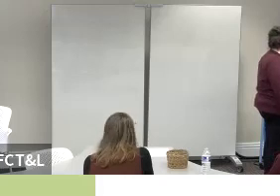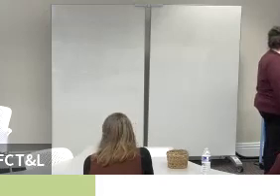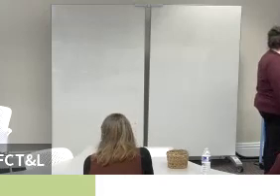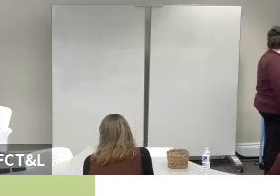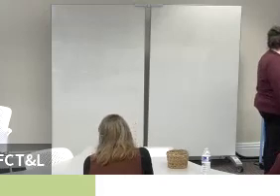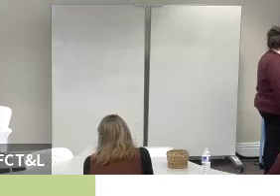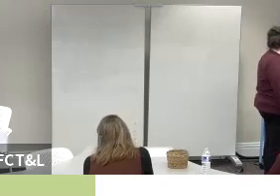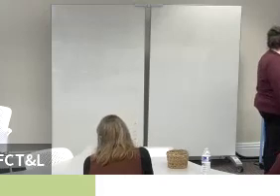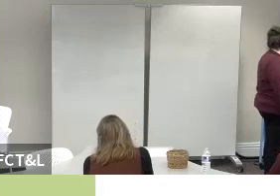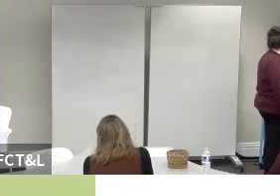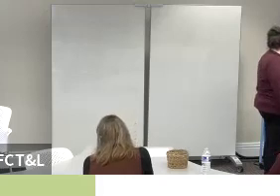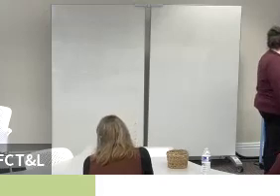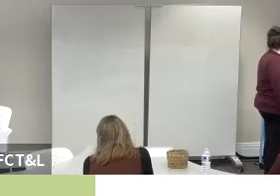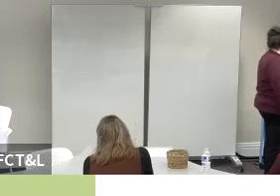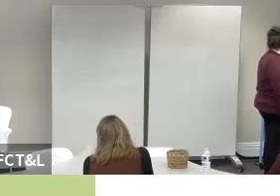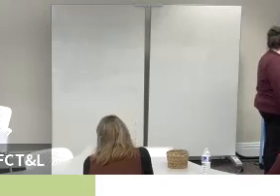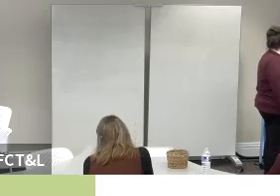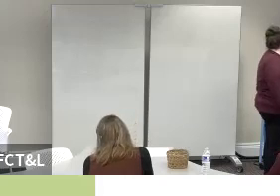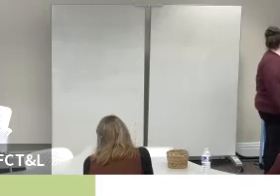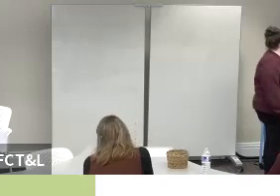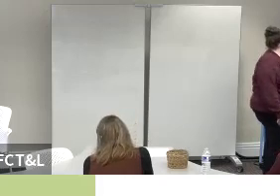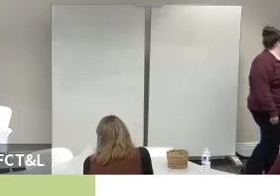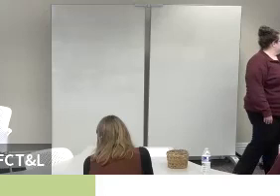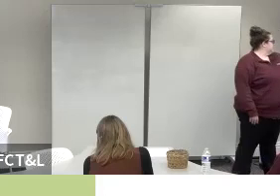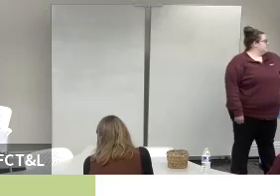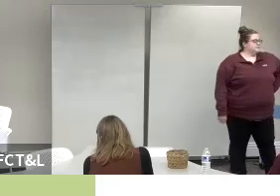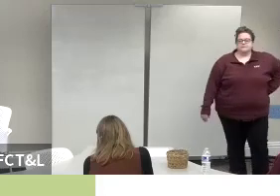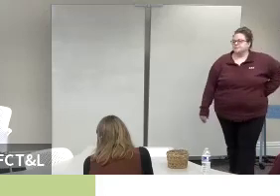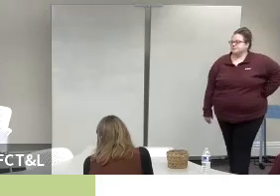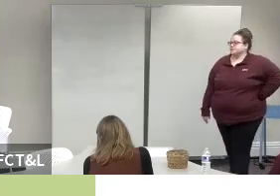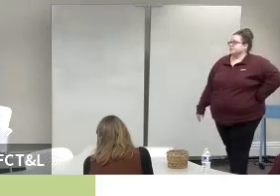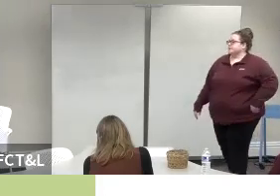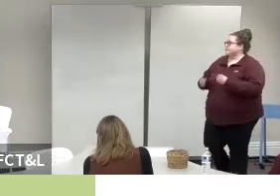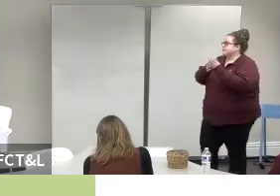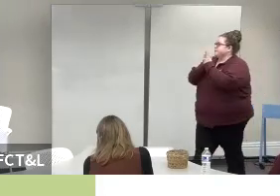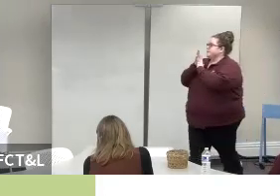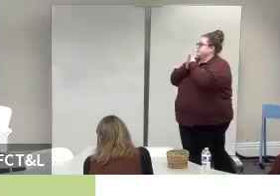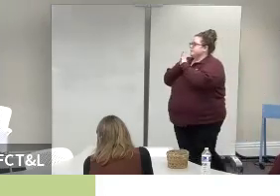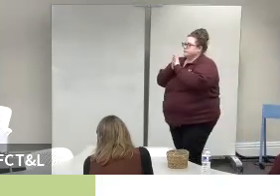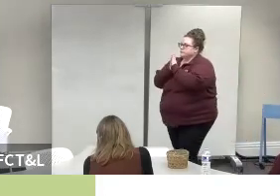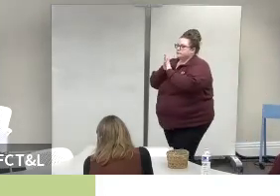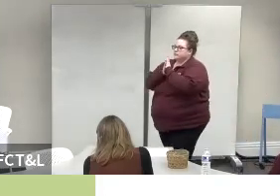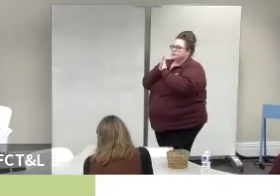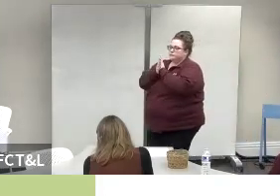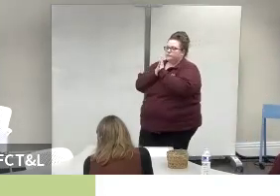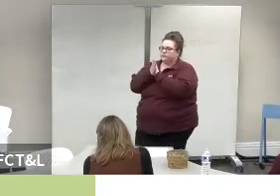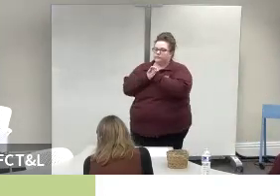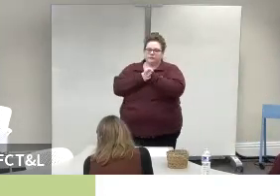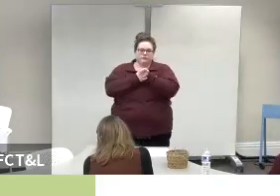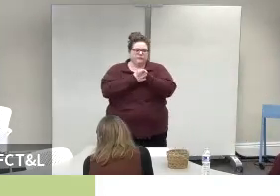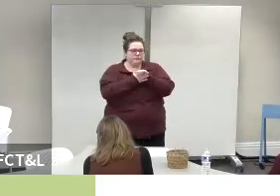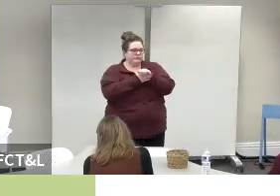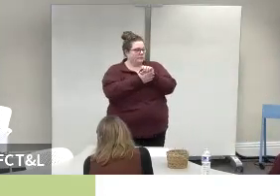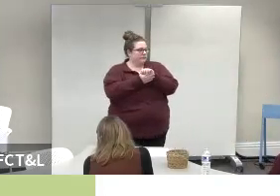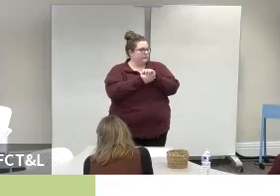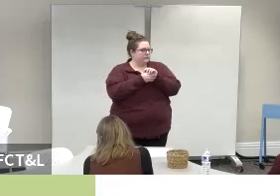too about looking at, I think it's sometimes tricky to know, if you don't work with